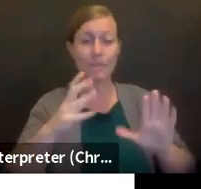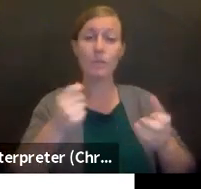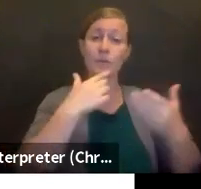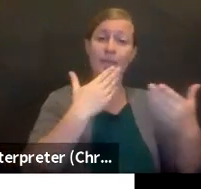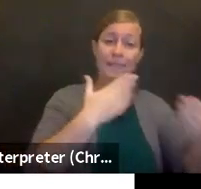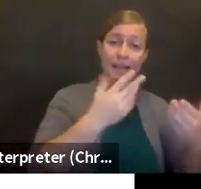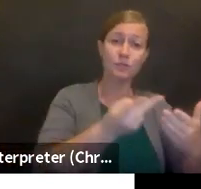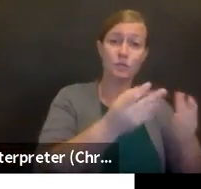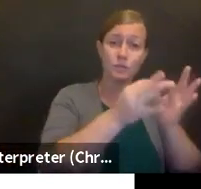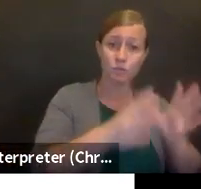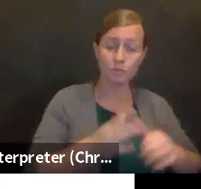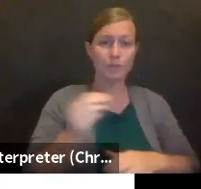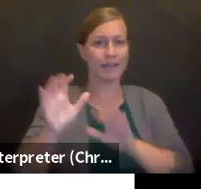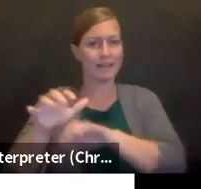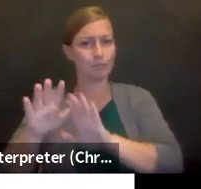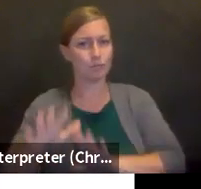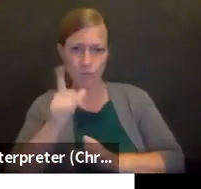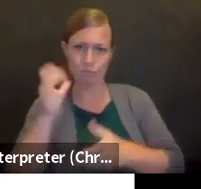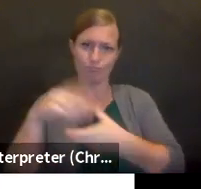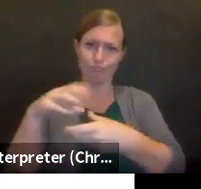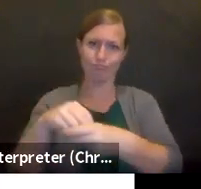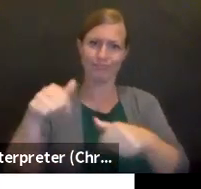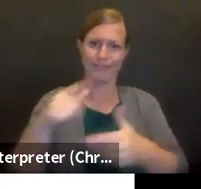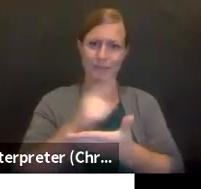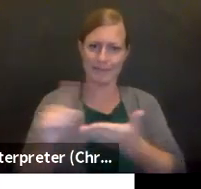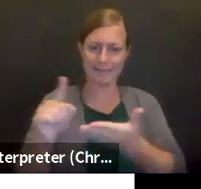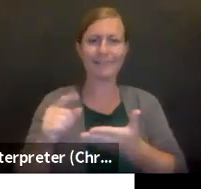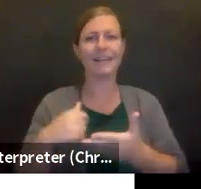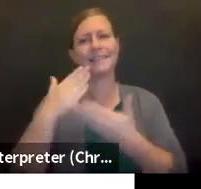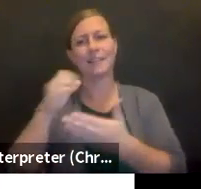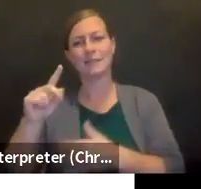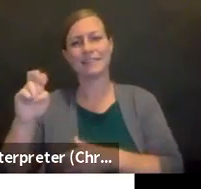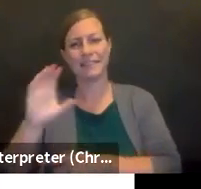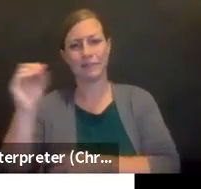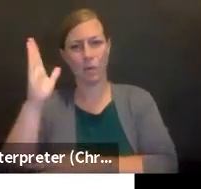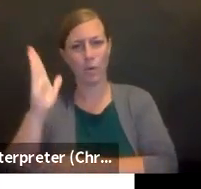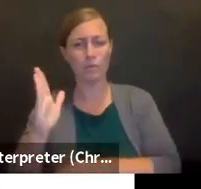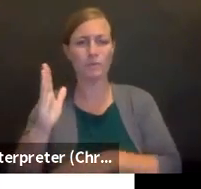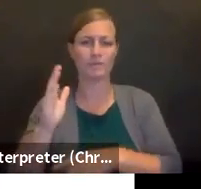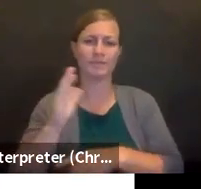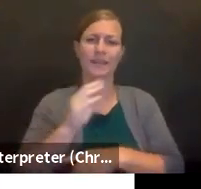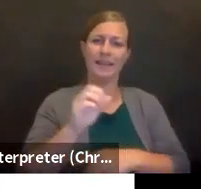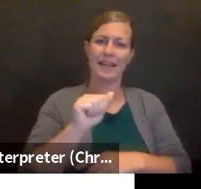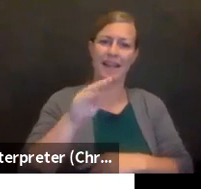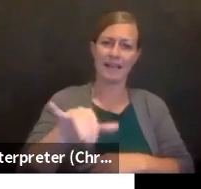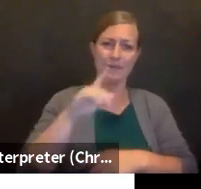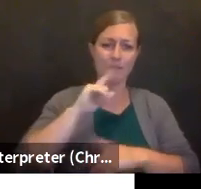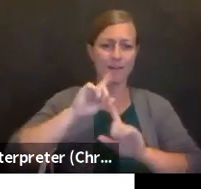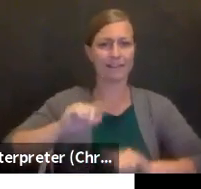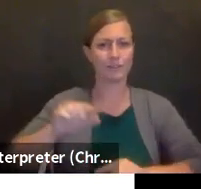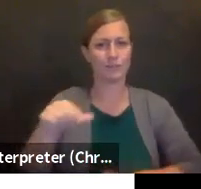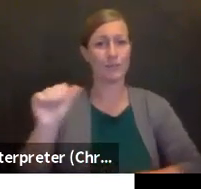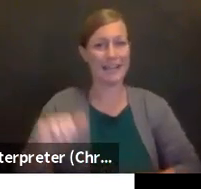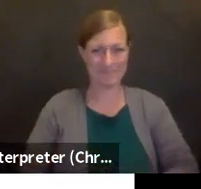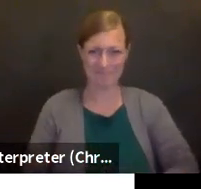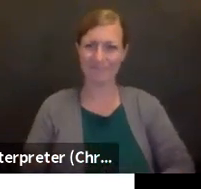for multiple sessions throughout this week. And thank you, Steve, for being my co-host, and Amy for answering the Q&A. Okay,